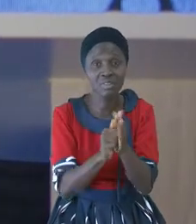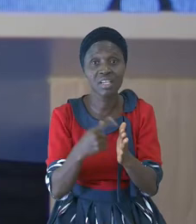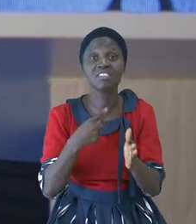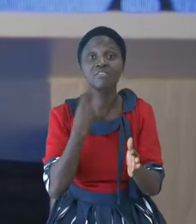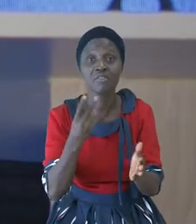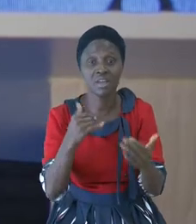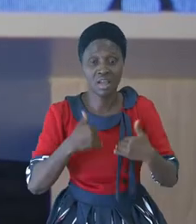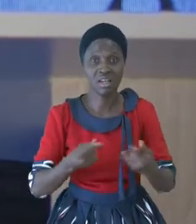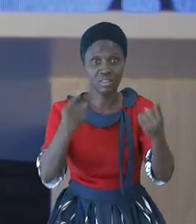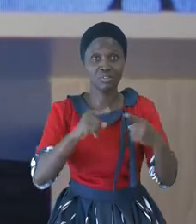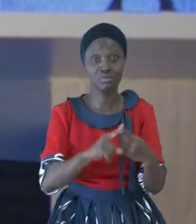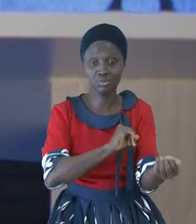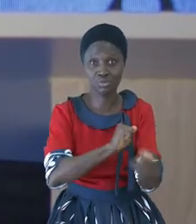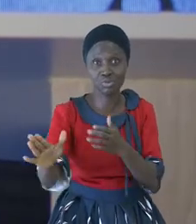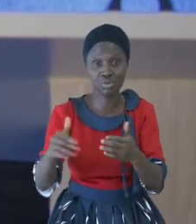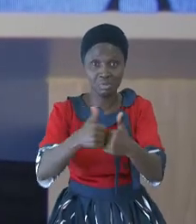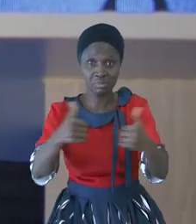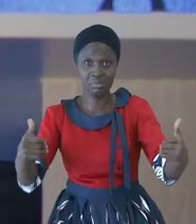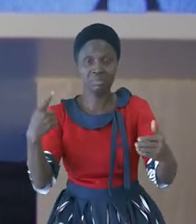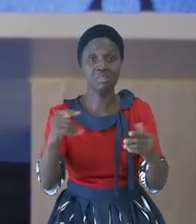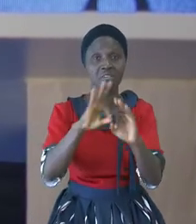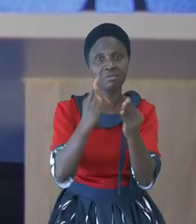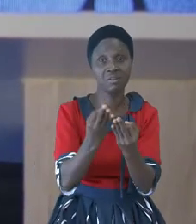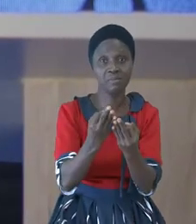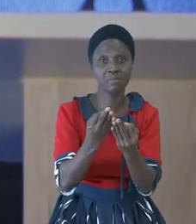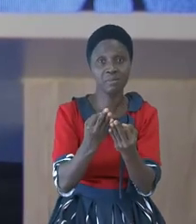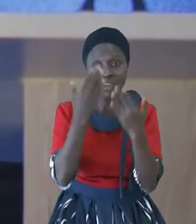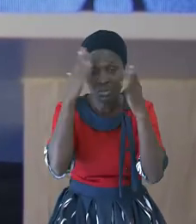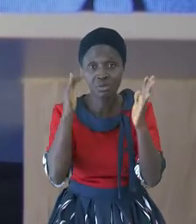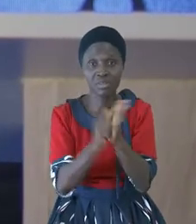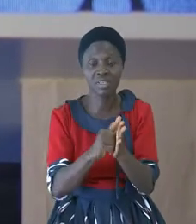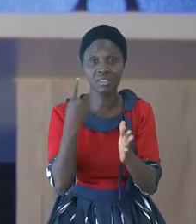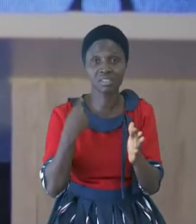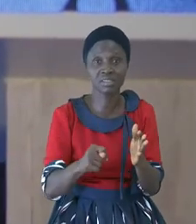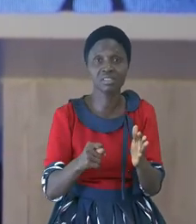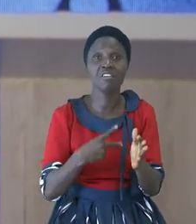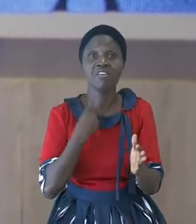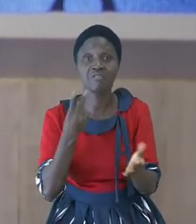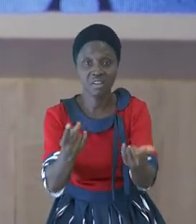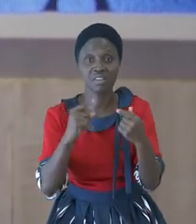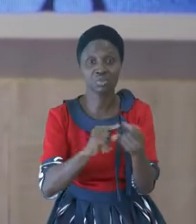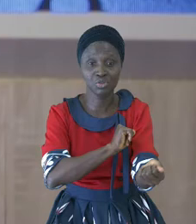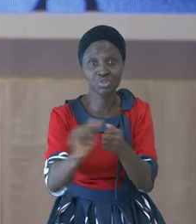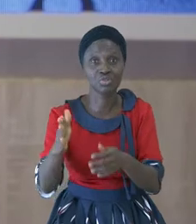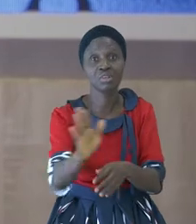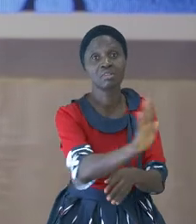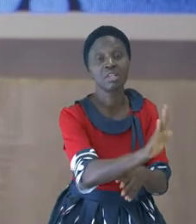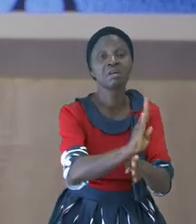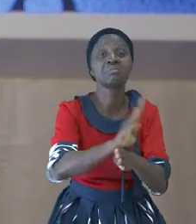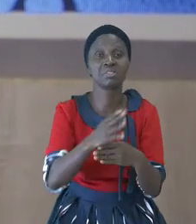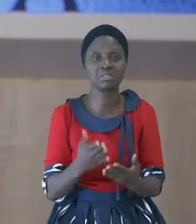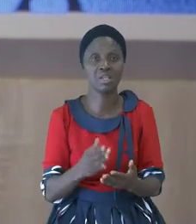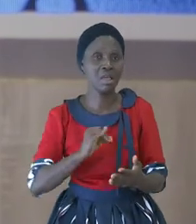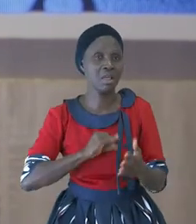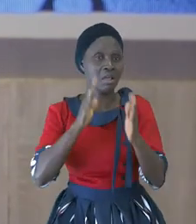scatter, separate their family. And it's going to ruin their business. You will not hear, you will